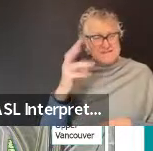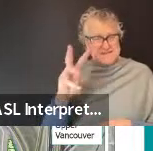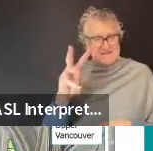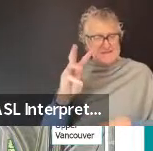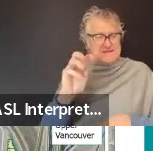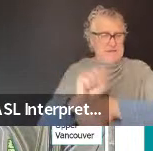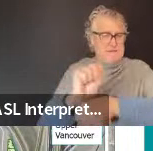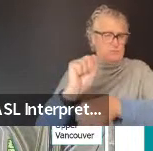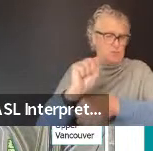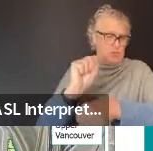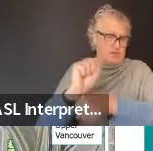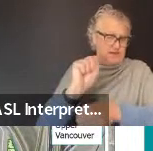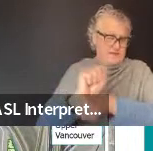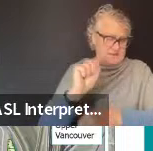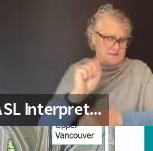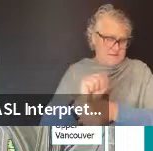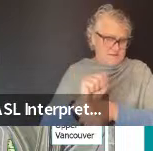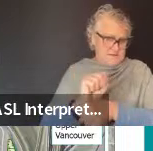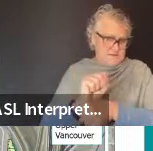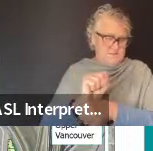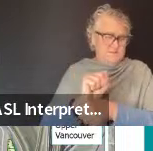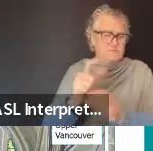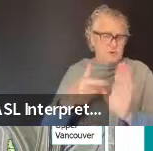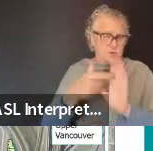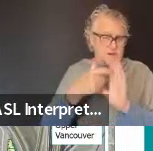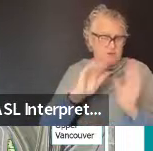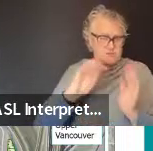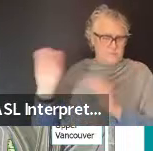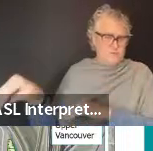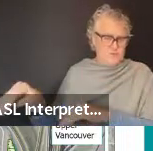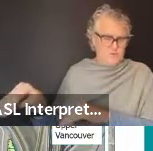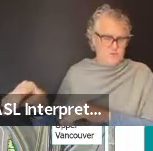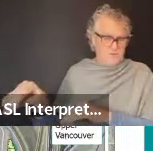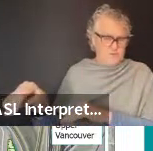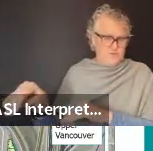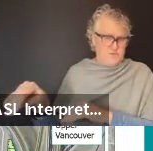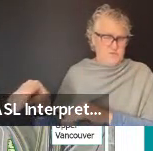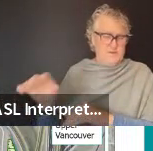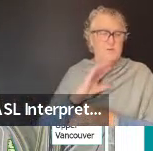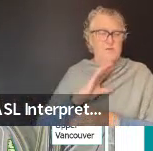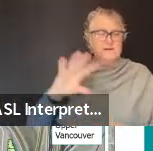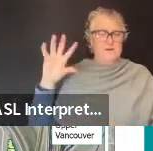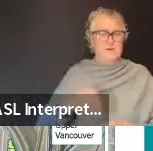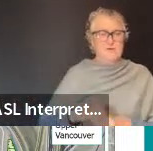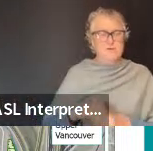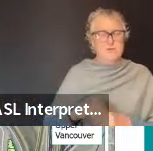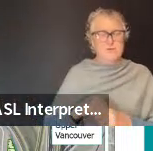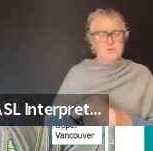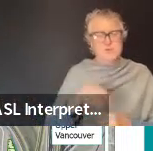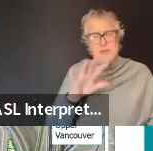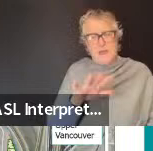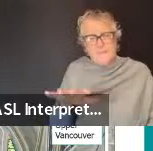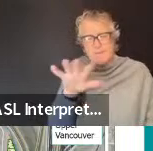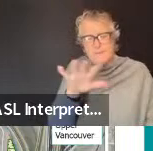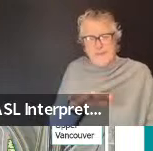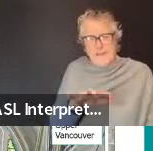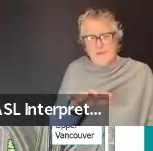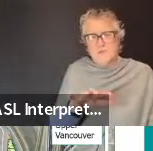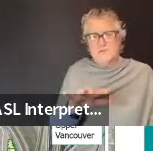options, would permanently acquire about 47 acres of area of property,